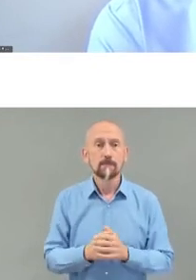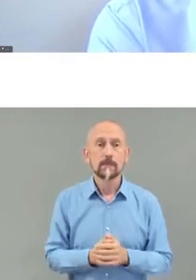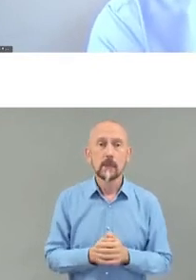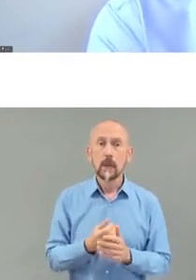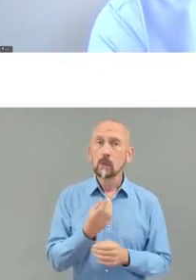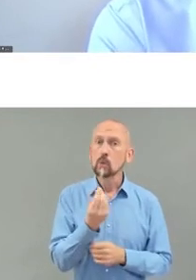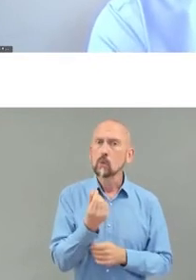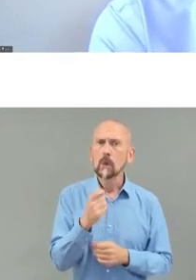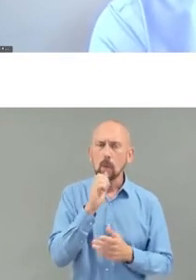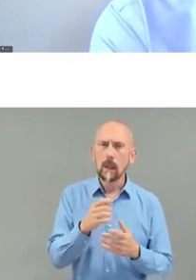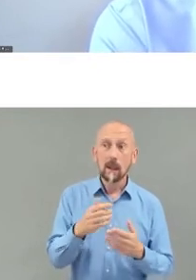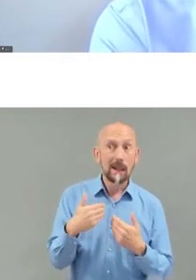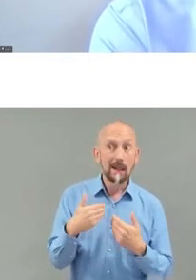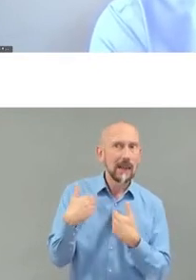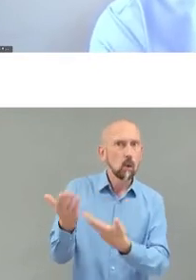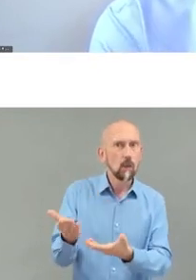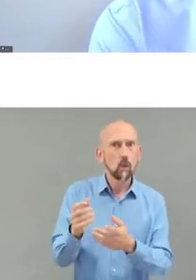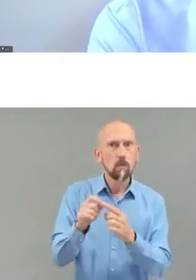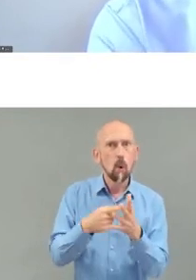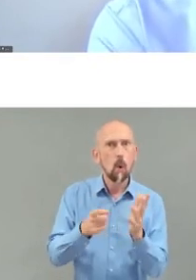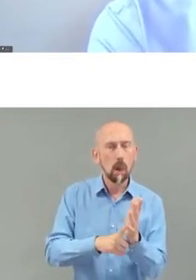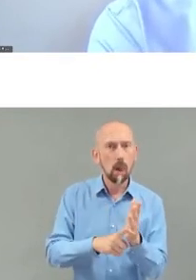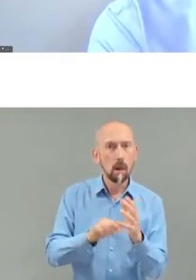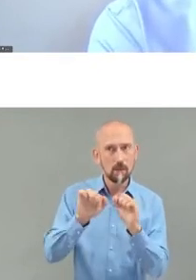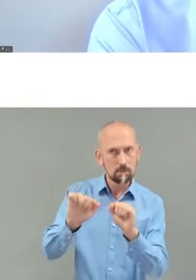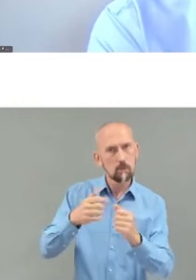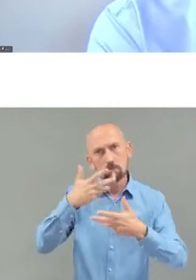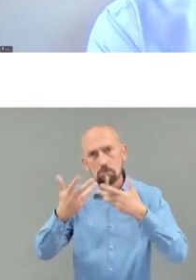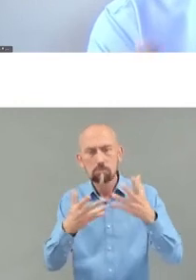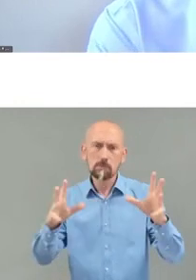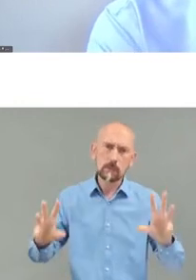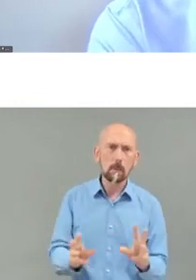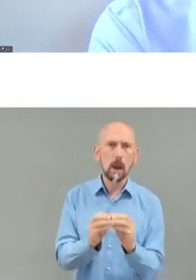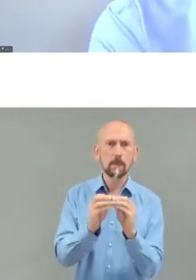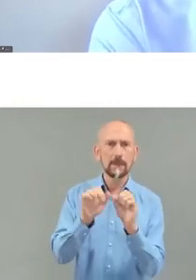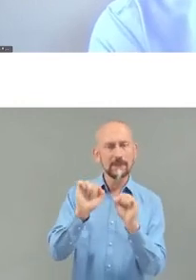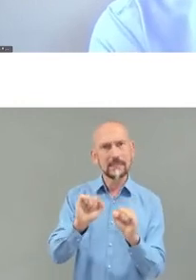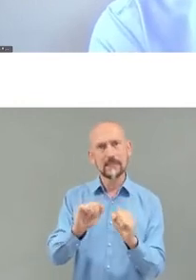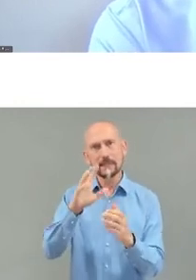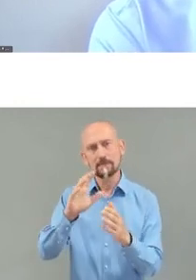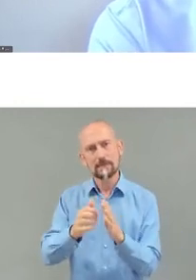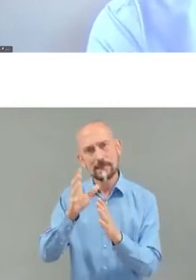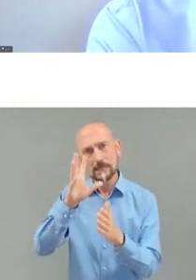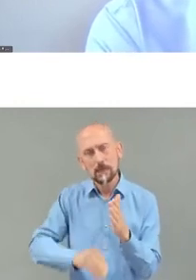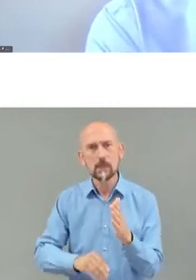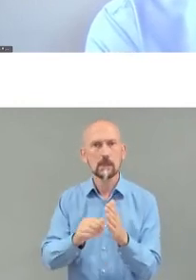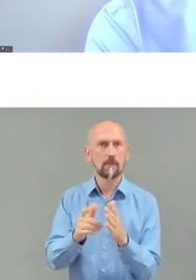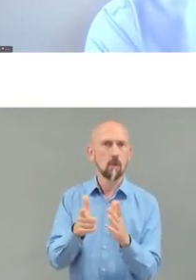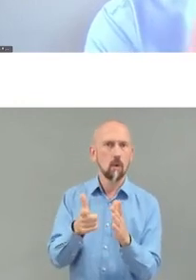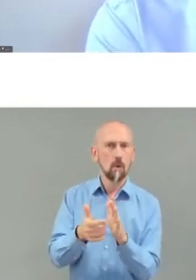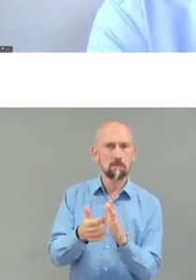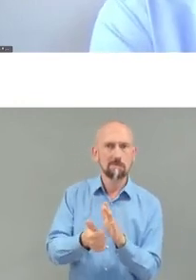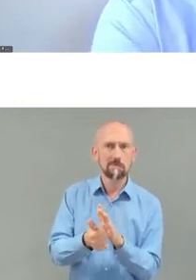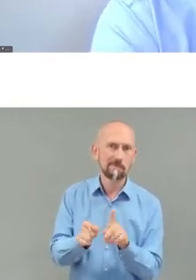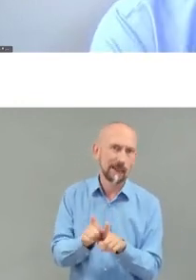Paul just to hear some closing thoughts from his perspective as an expert by experience. Paul's kind of joining us by audio, and